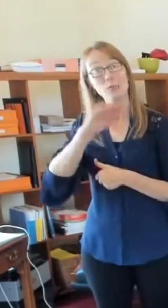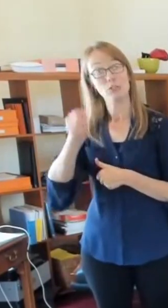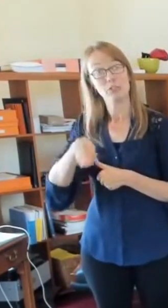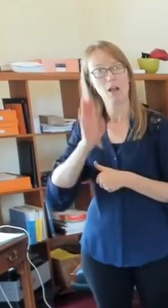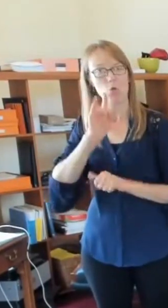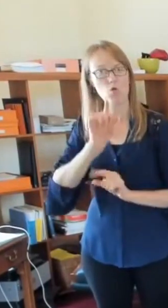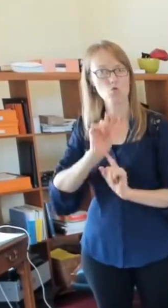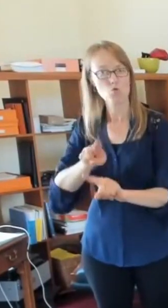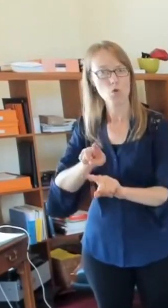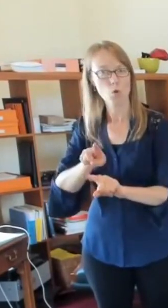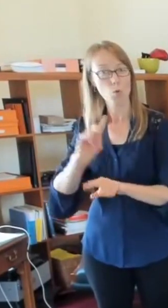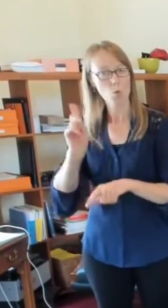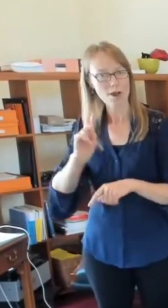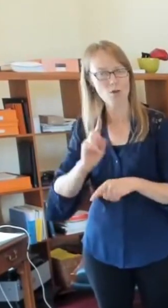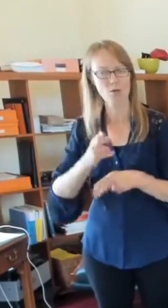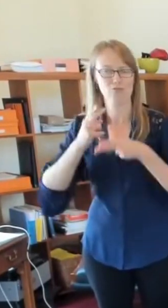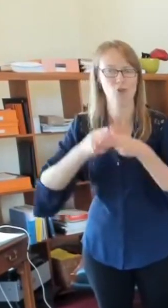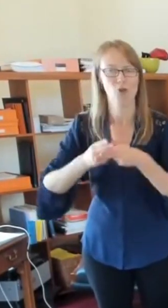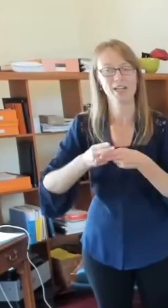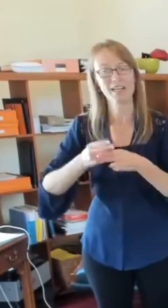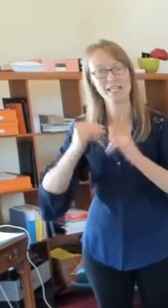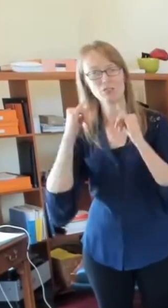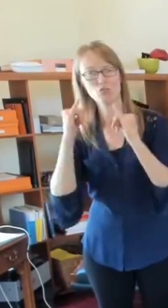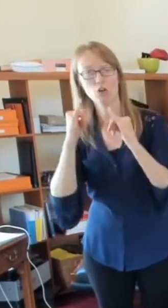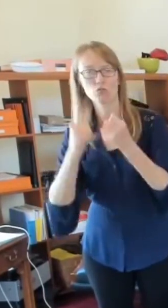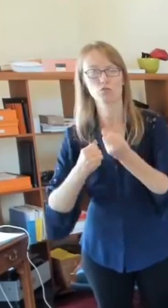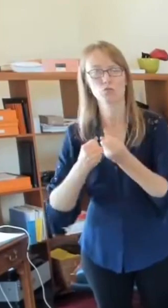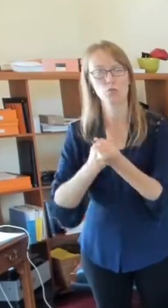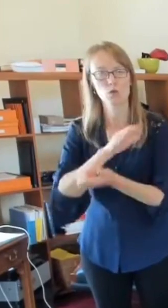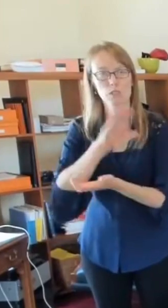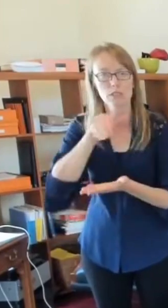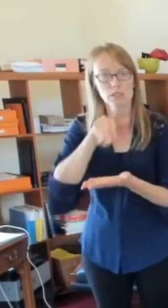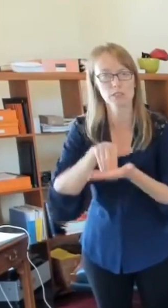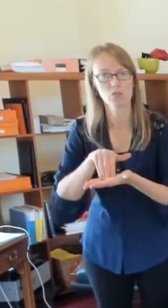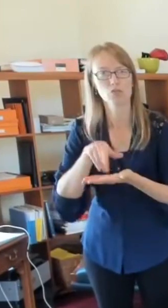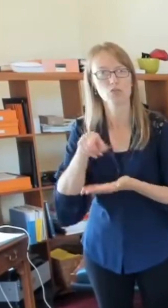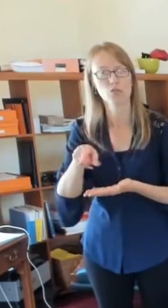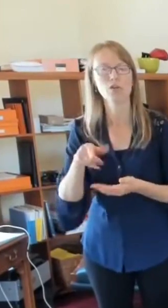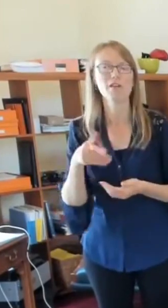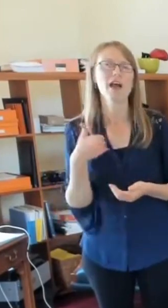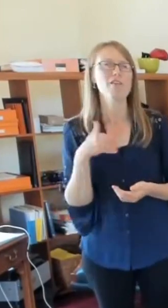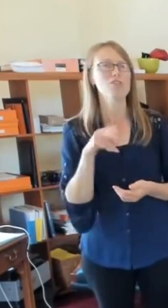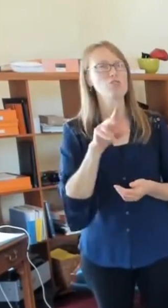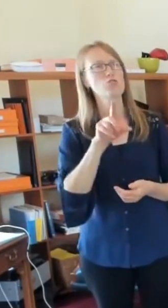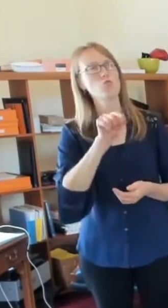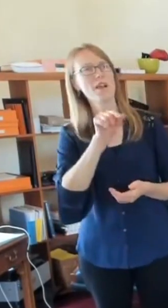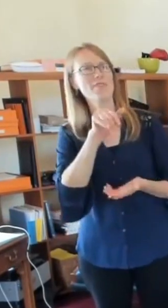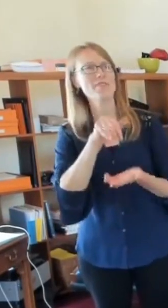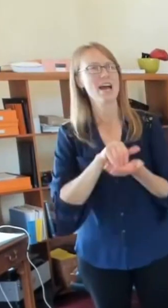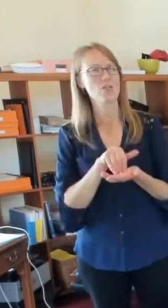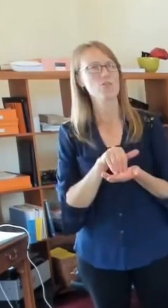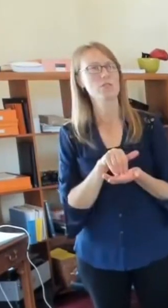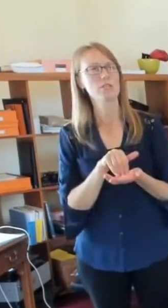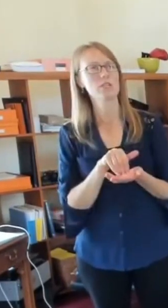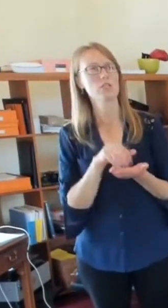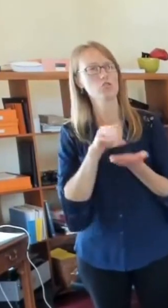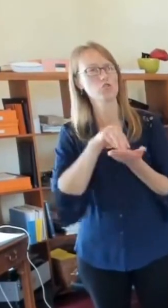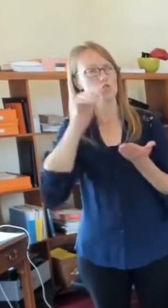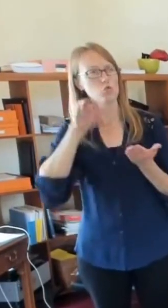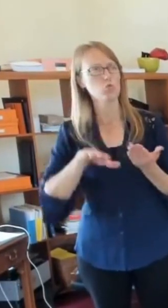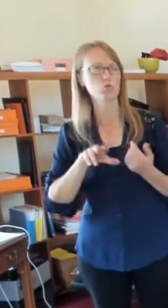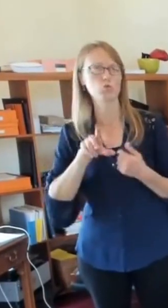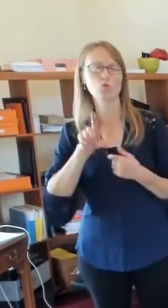support centers. They've got about 20,000 kids, and so about 2,000 or 2,200, I think he said the